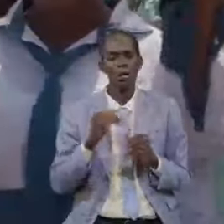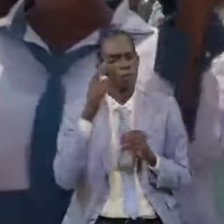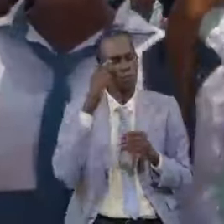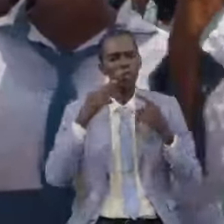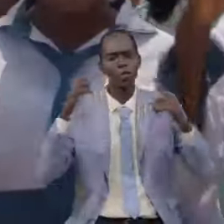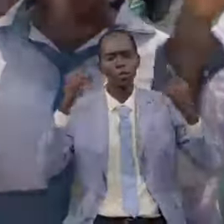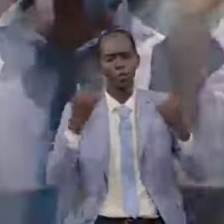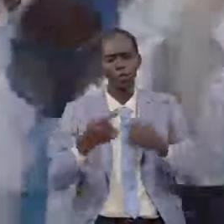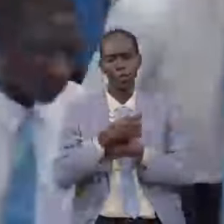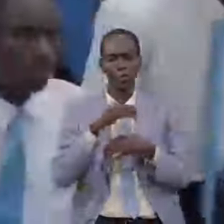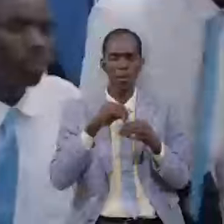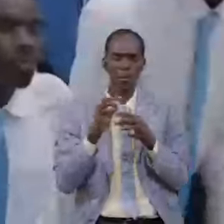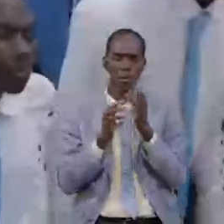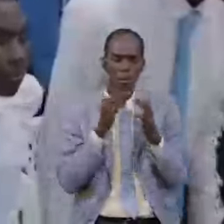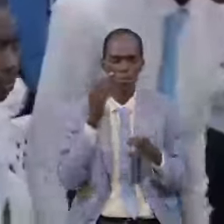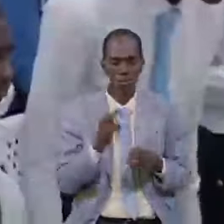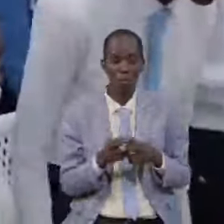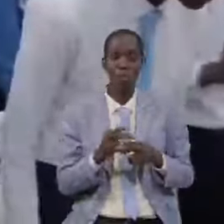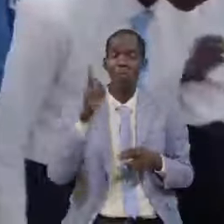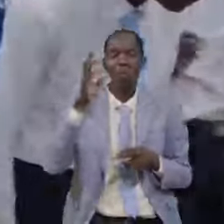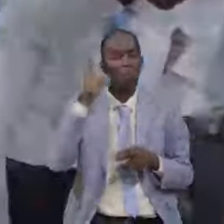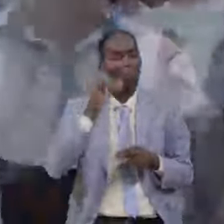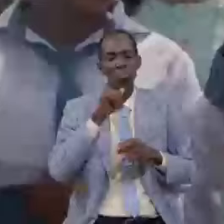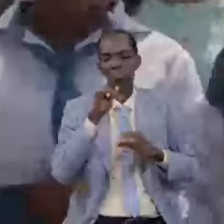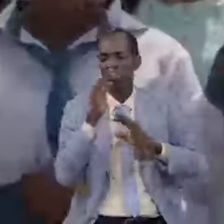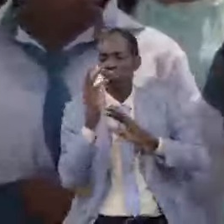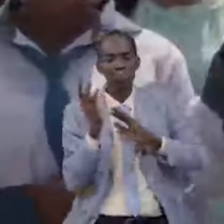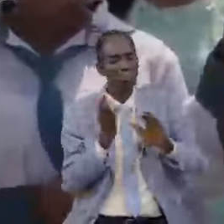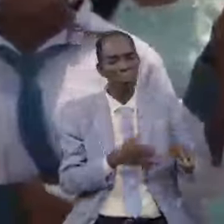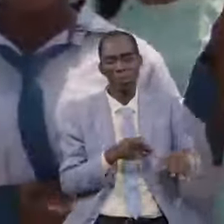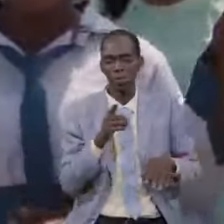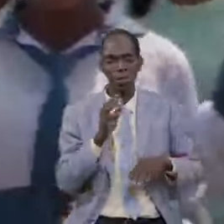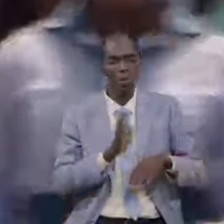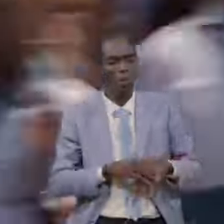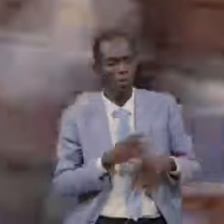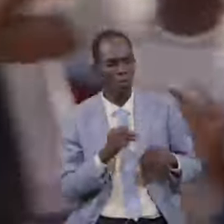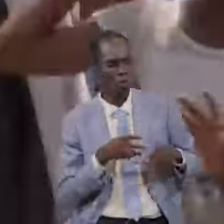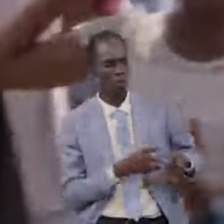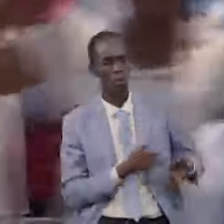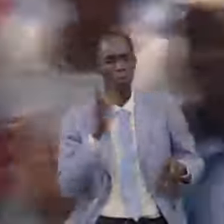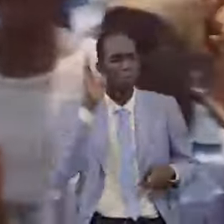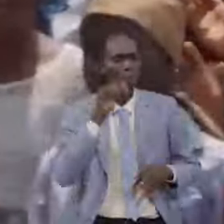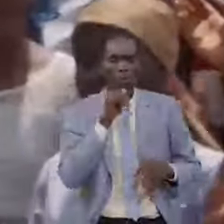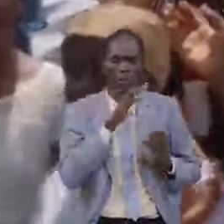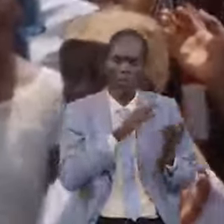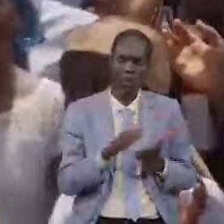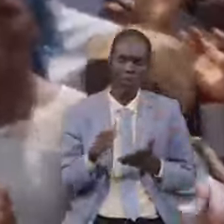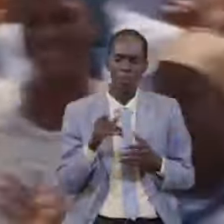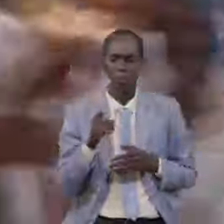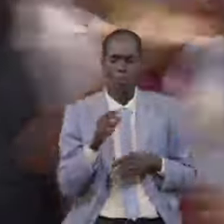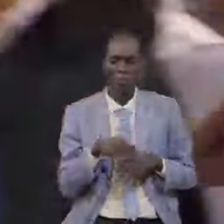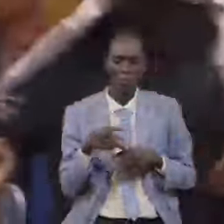He will not abandon you by the side of the road. He will not leave you until all his promises are fulfilled in